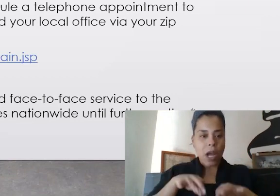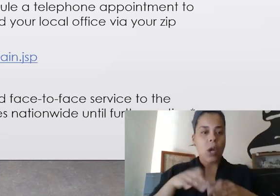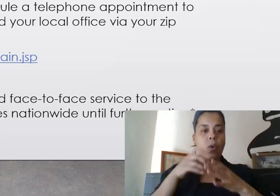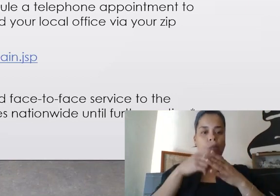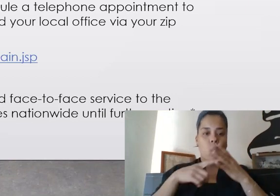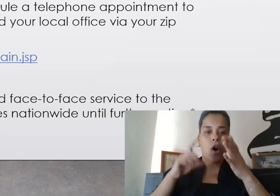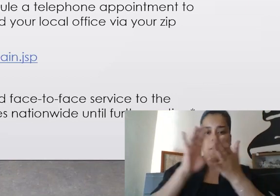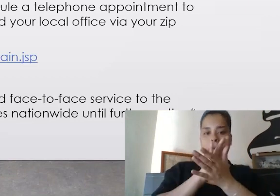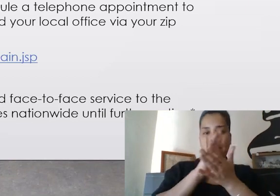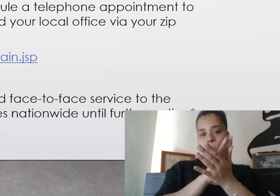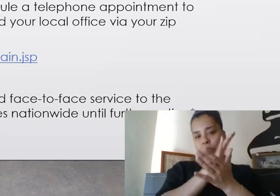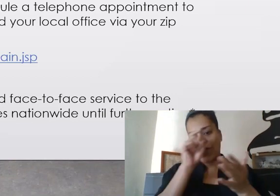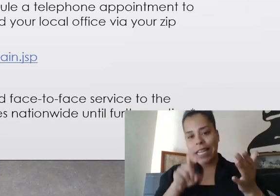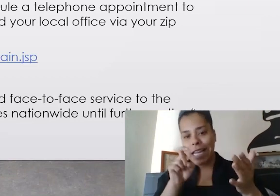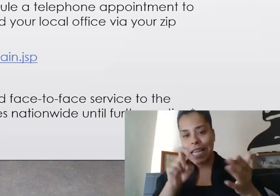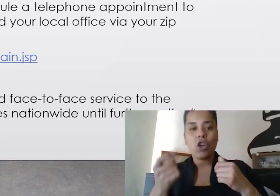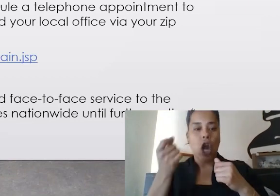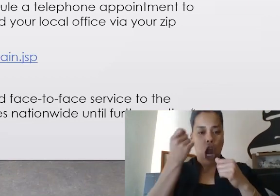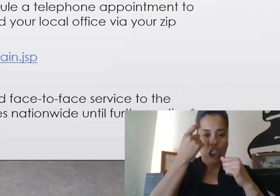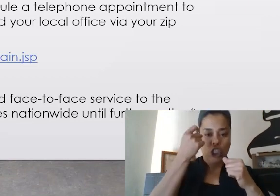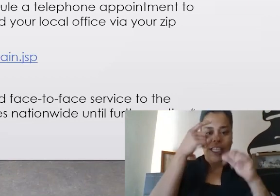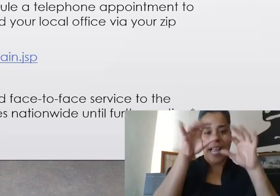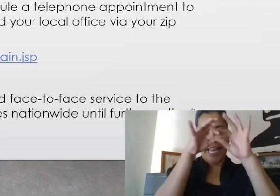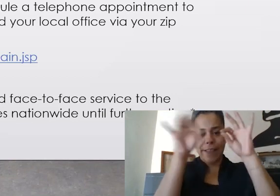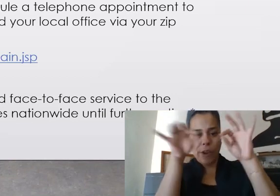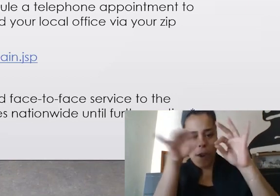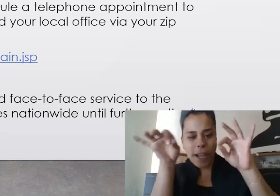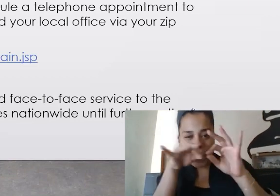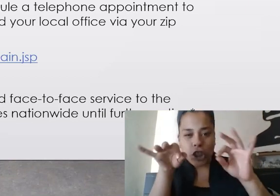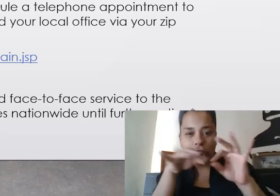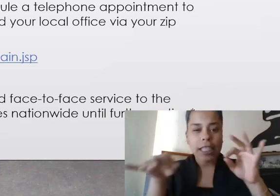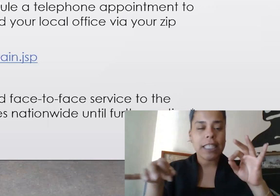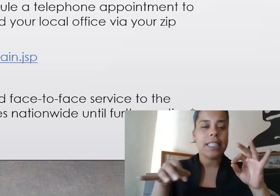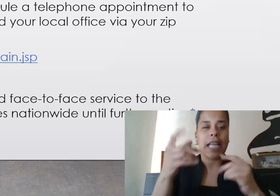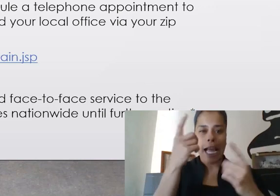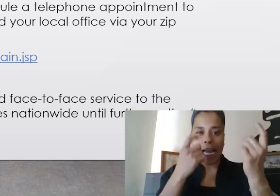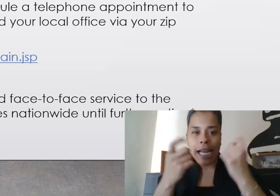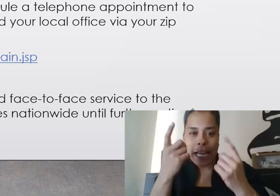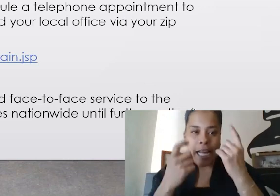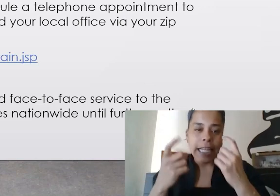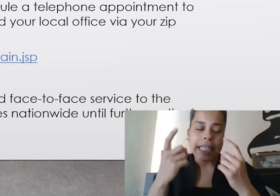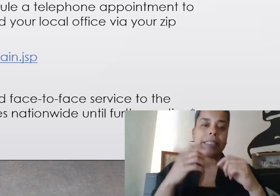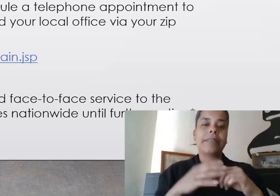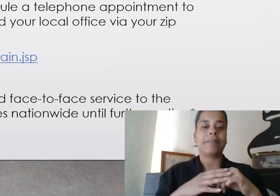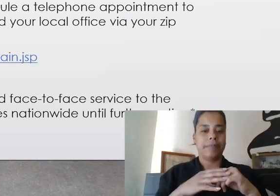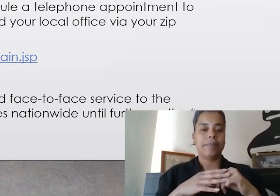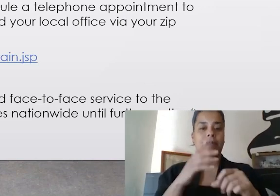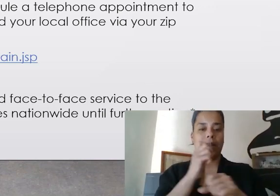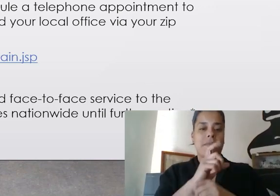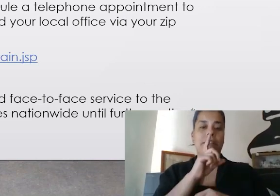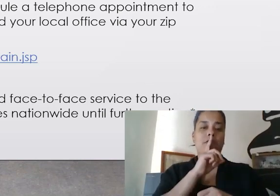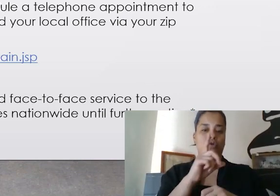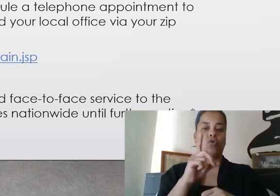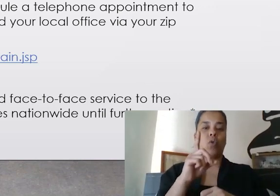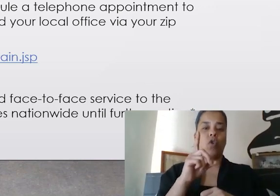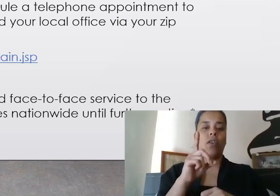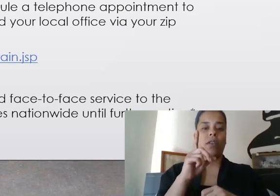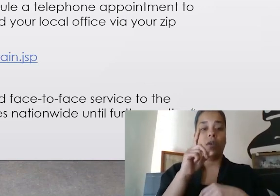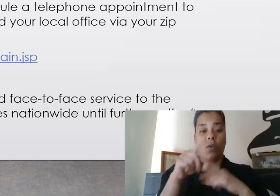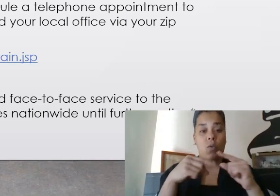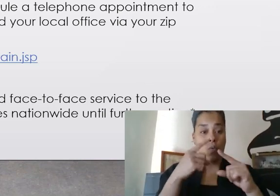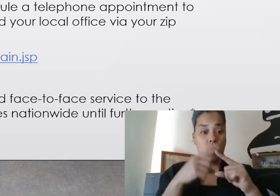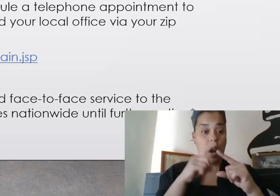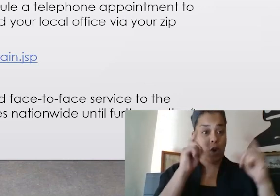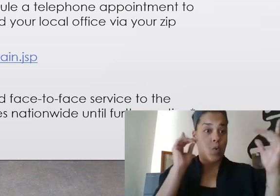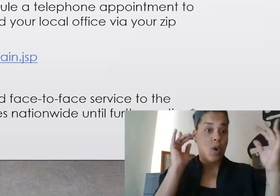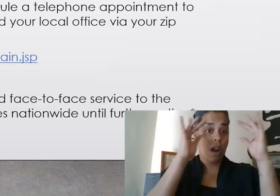need, understanding the questions that they may ask, and just making sure that when you do